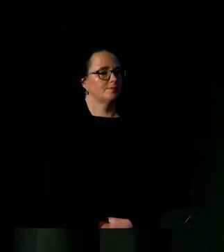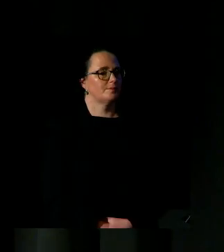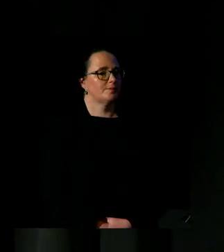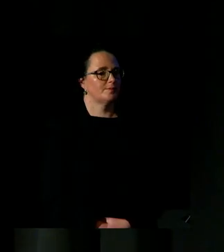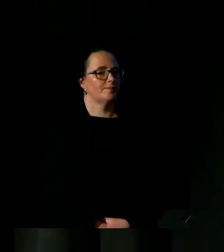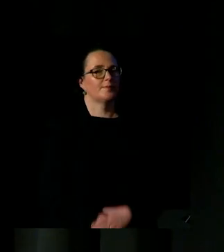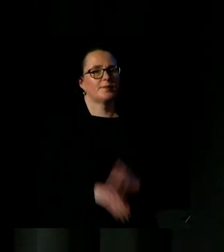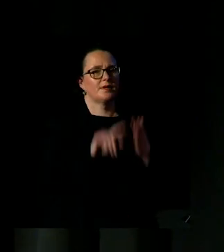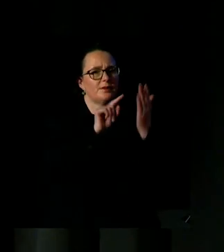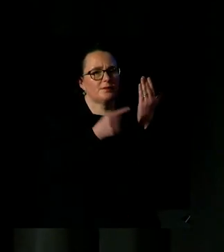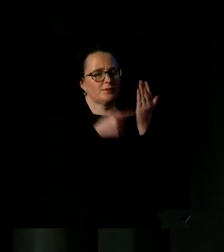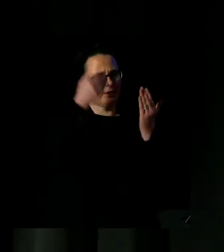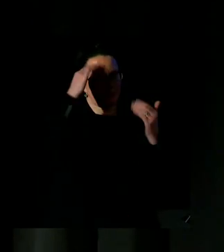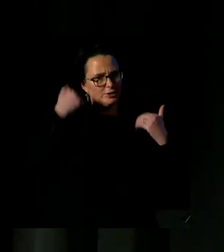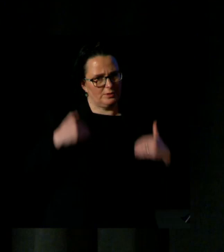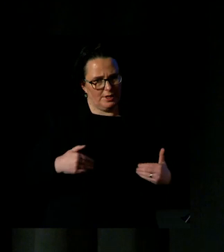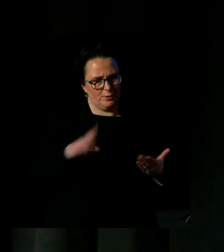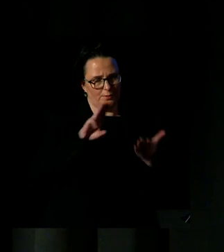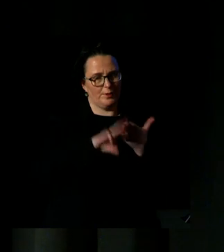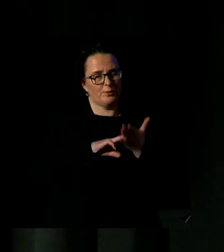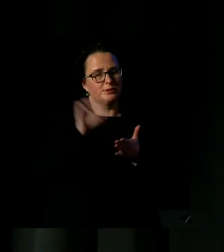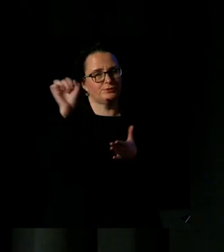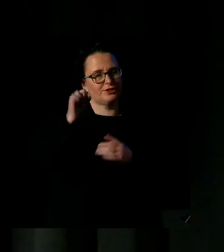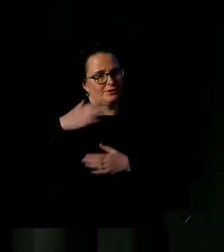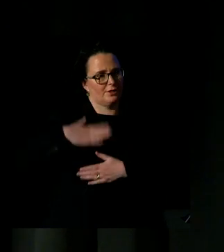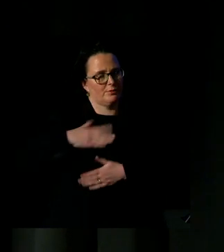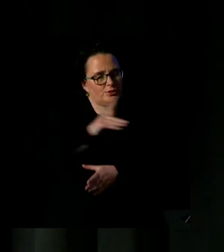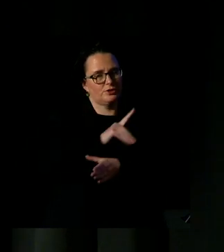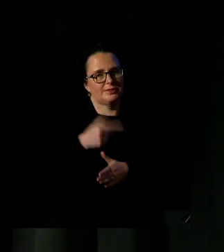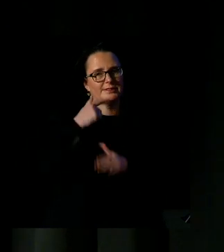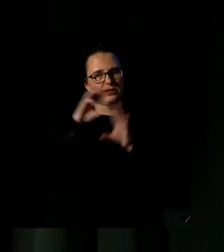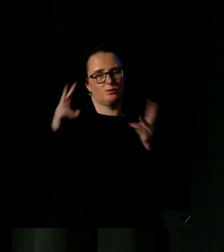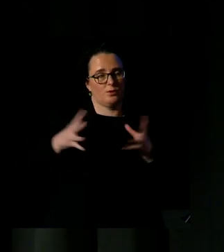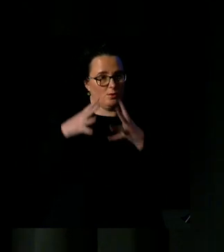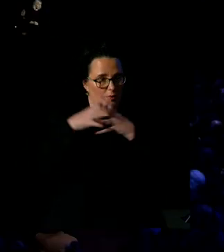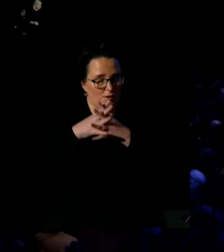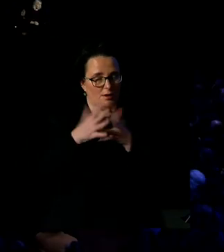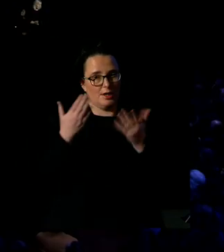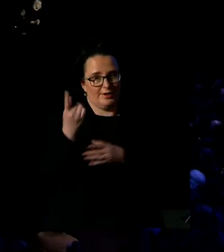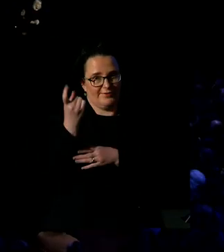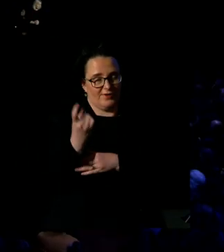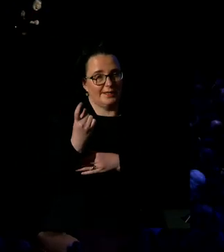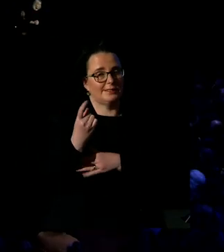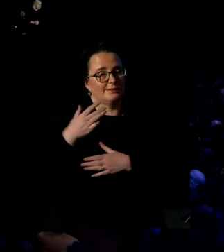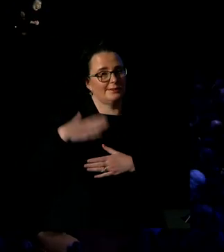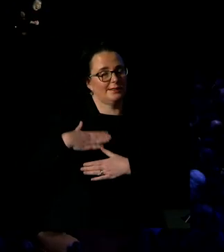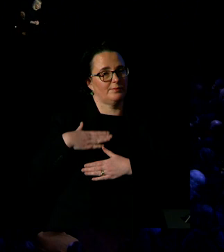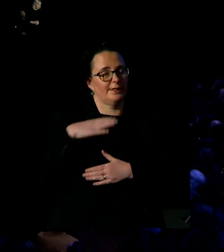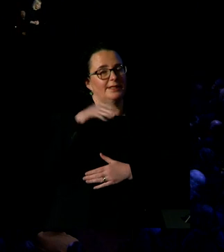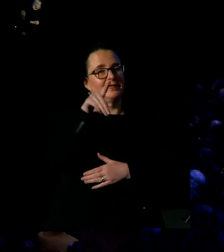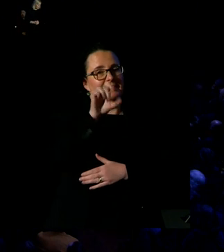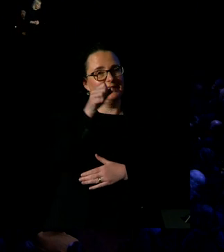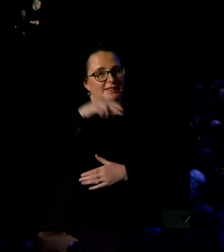Thousands of Irishmen served with the British Army during the Second World War. I invite Colonel Stephen Ryan of the Irish